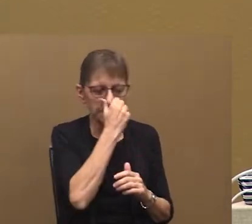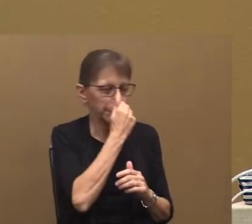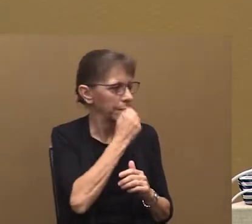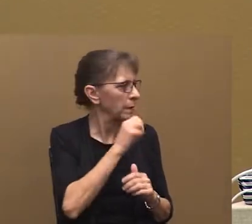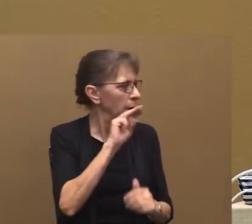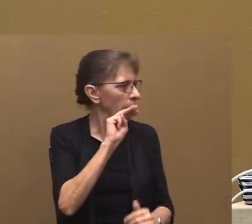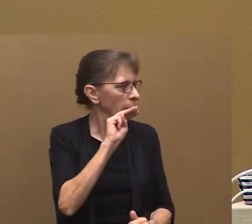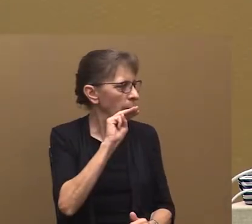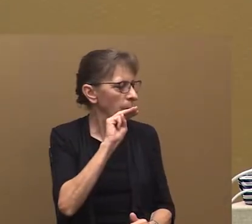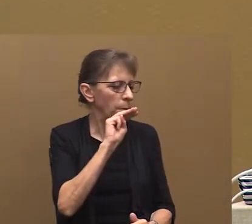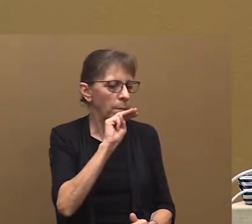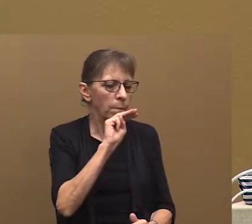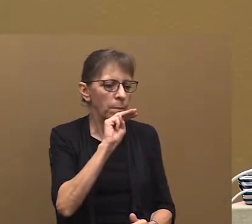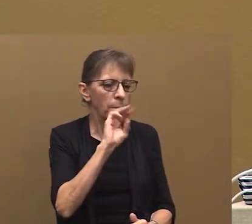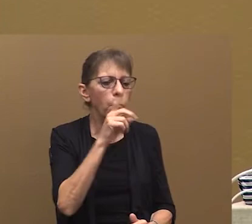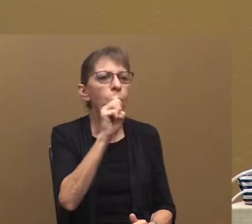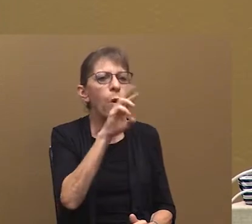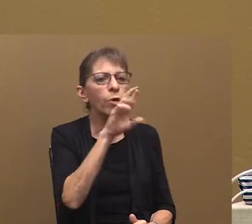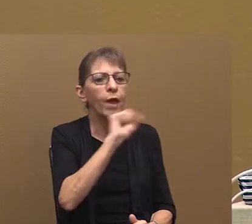in their